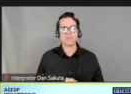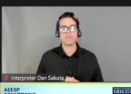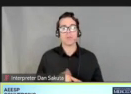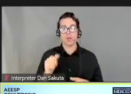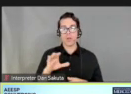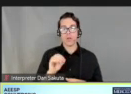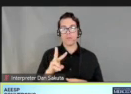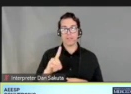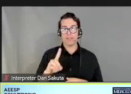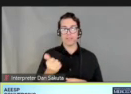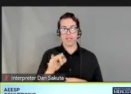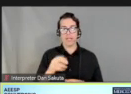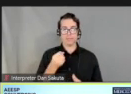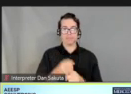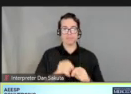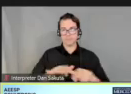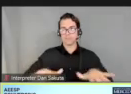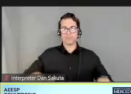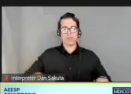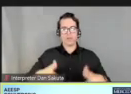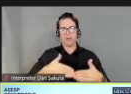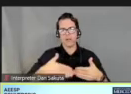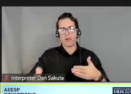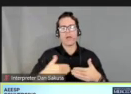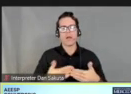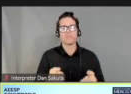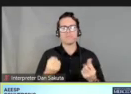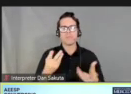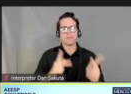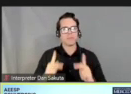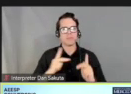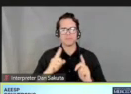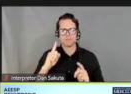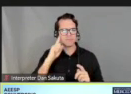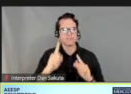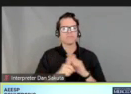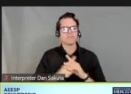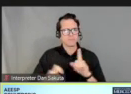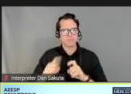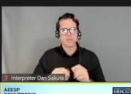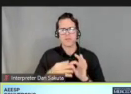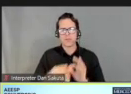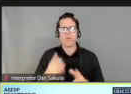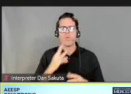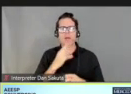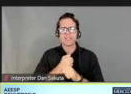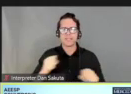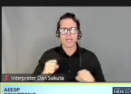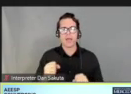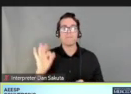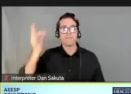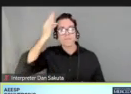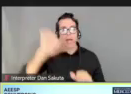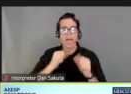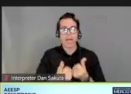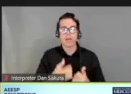pandemic struck, and a lot of questions came up about building water safety, there were a number of different federal agencies, state agencies,